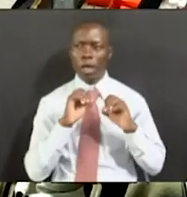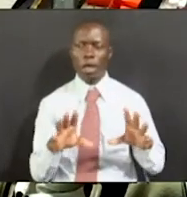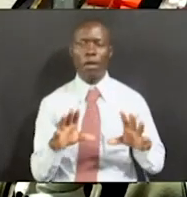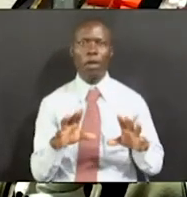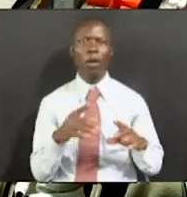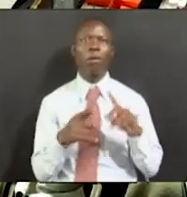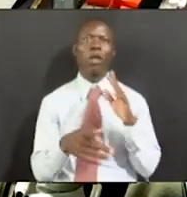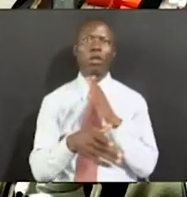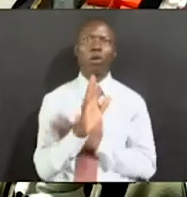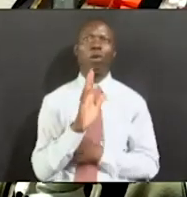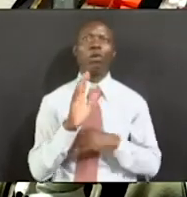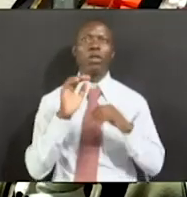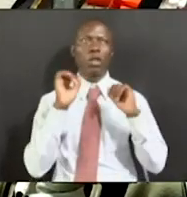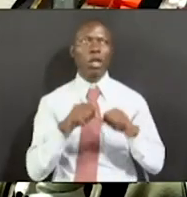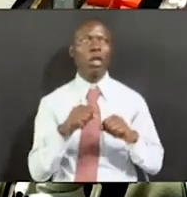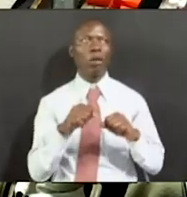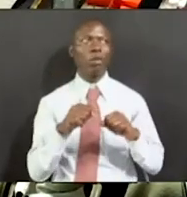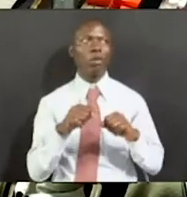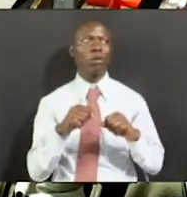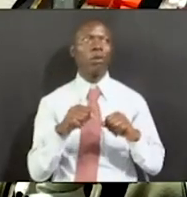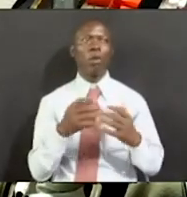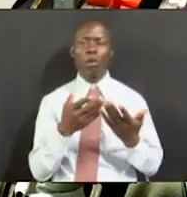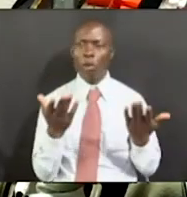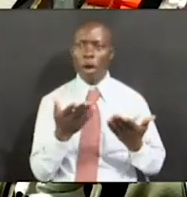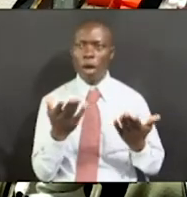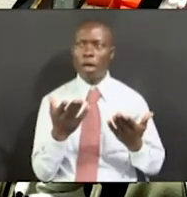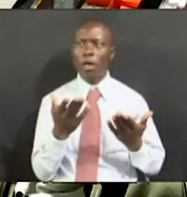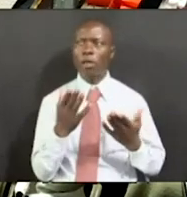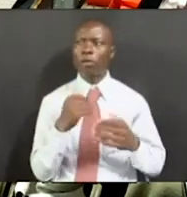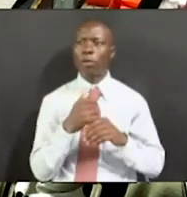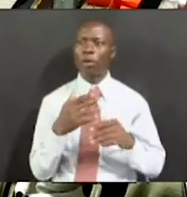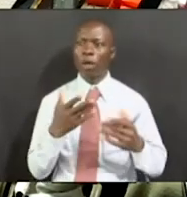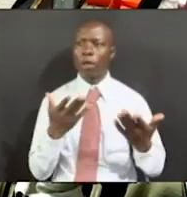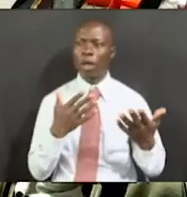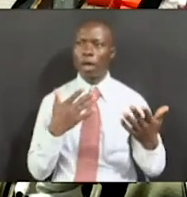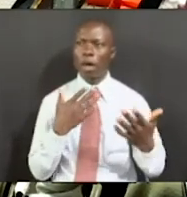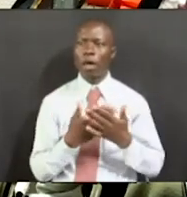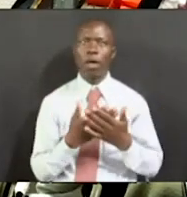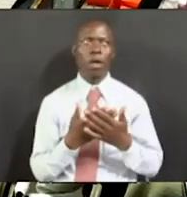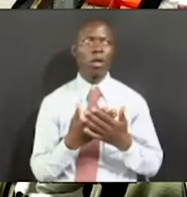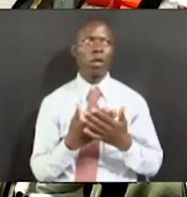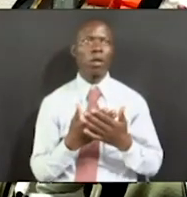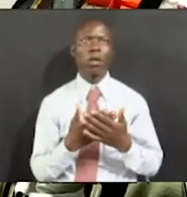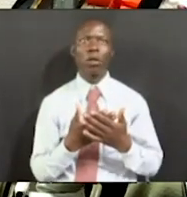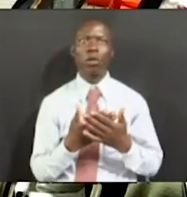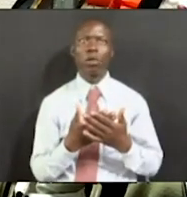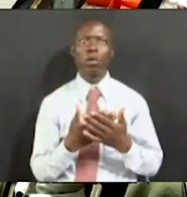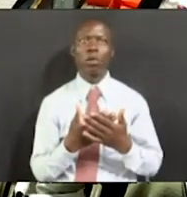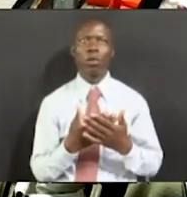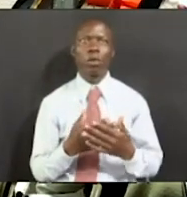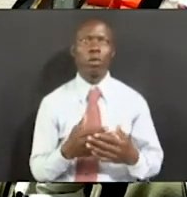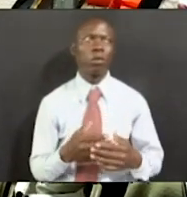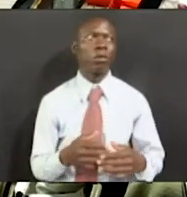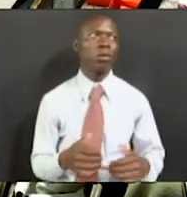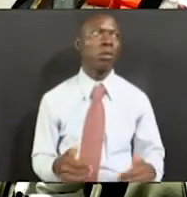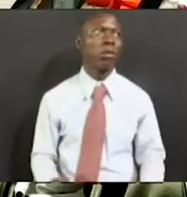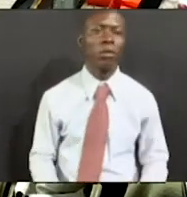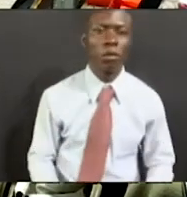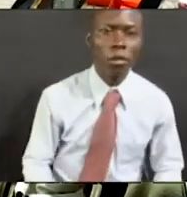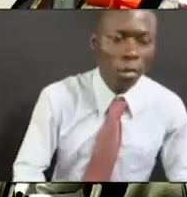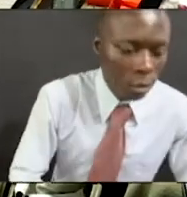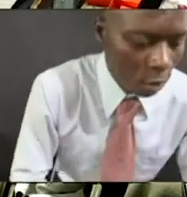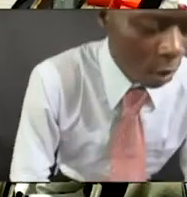use what they had, nothing, the little that they have, to make them mighty. Champions are never